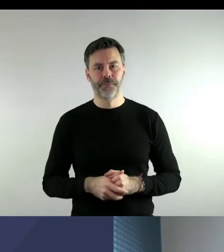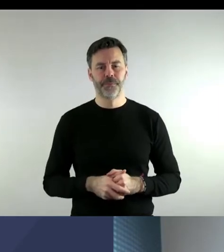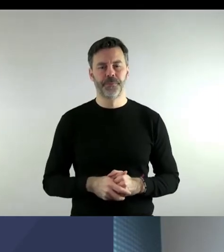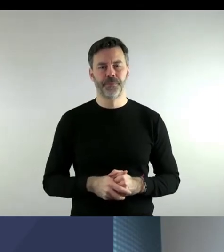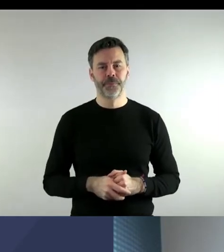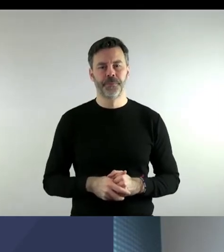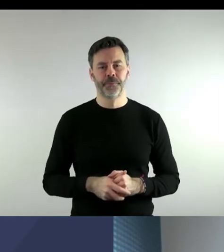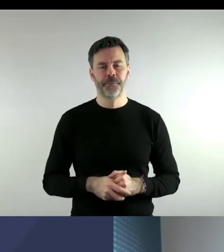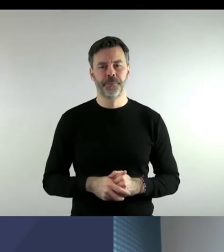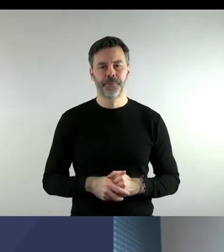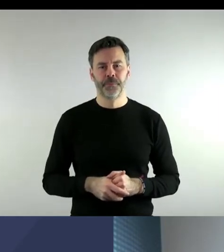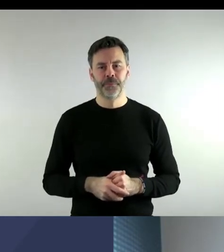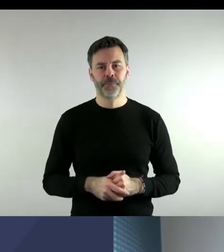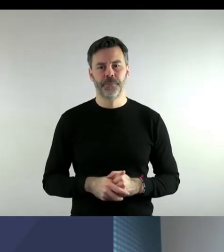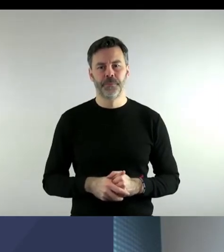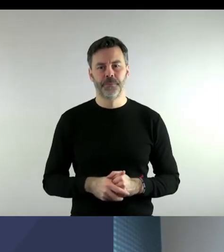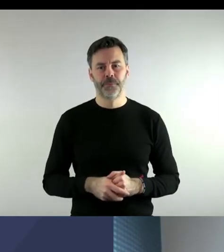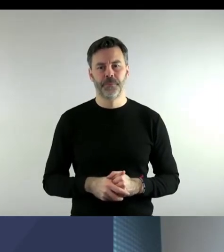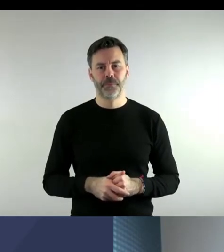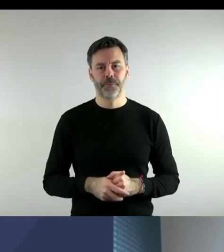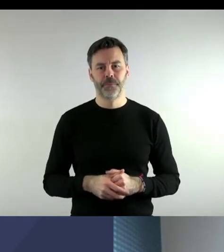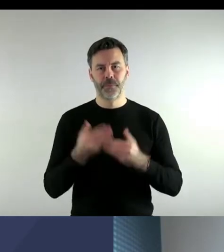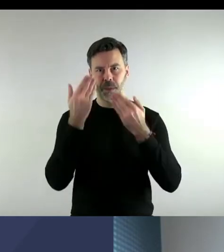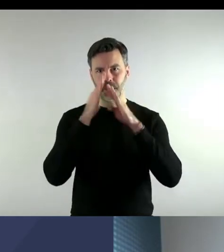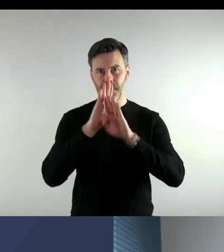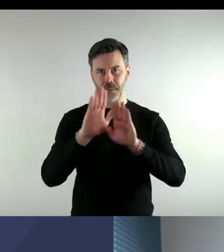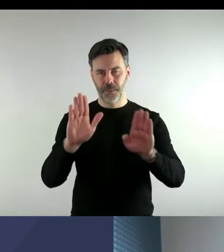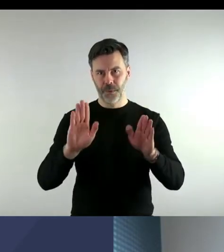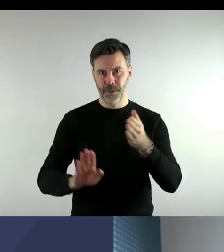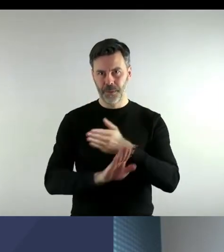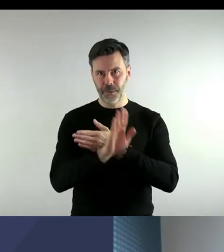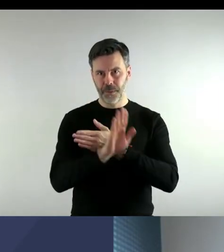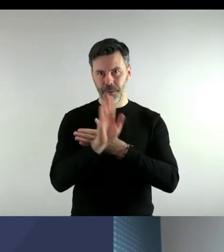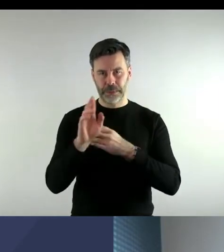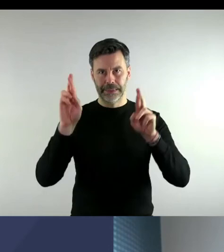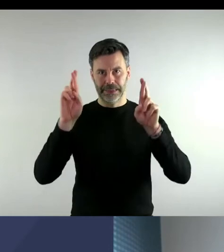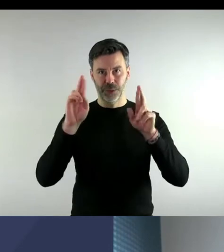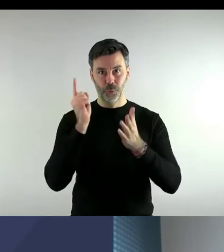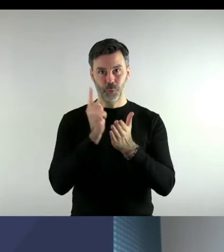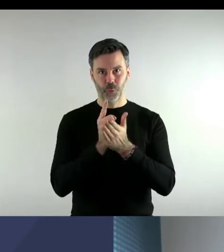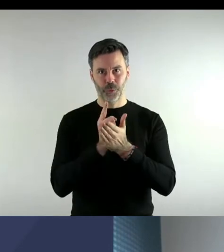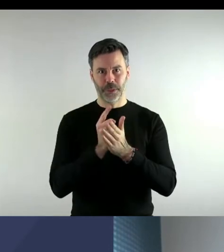show you a presentation. I hope it will work this time. Just a second.